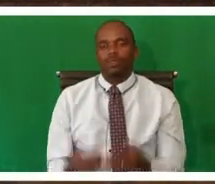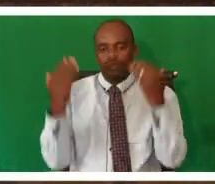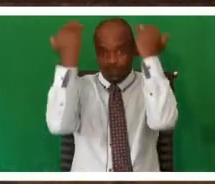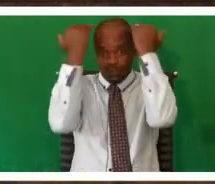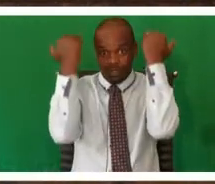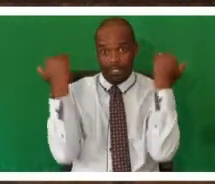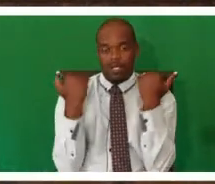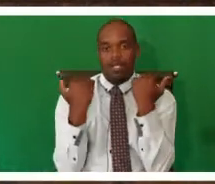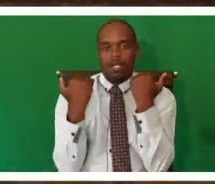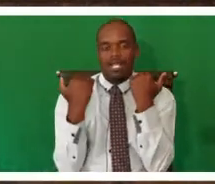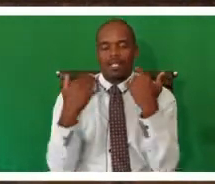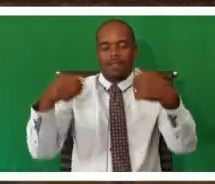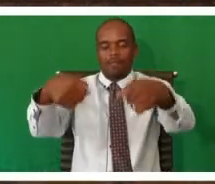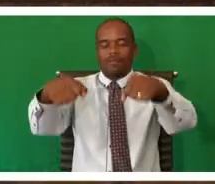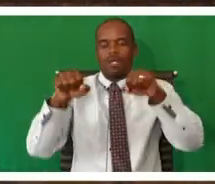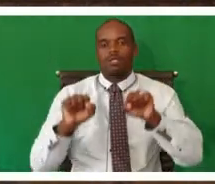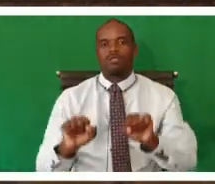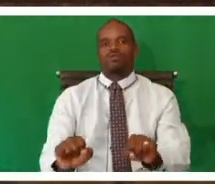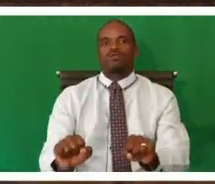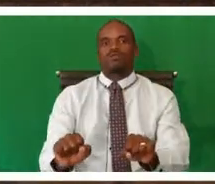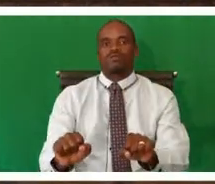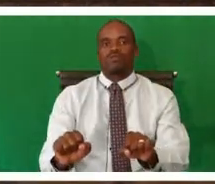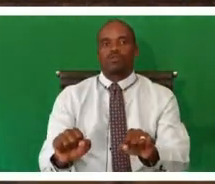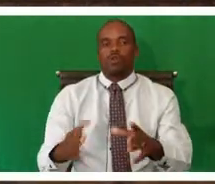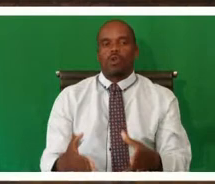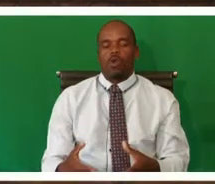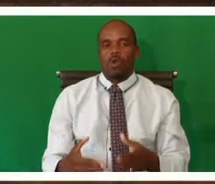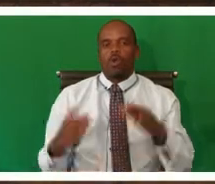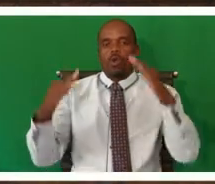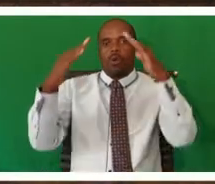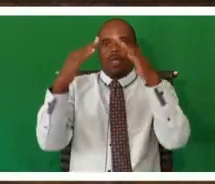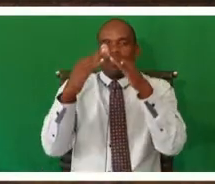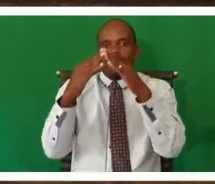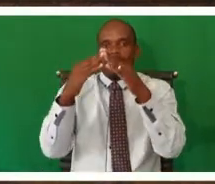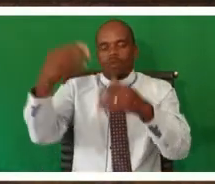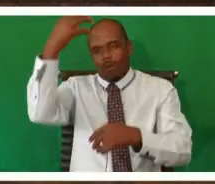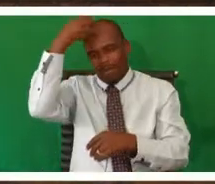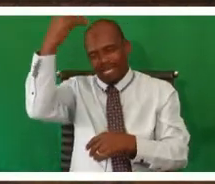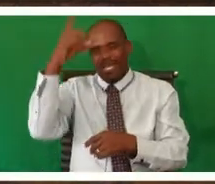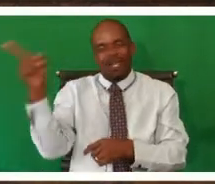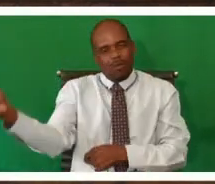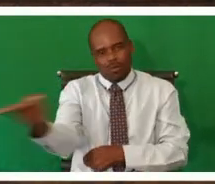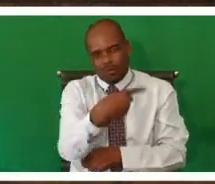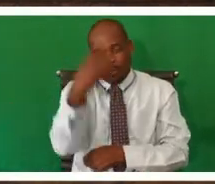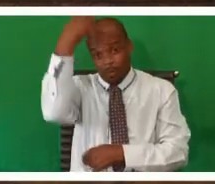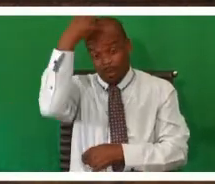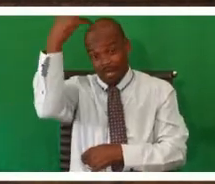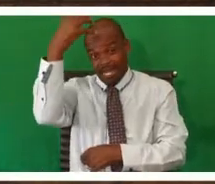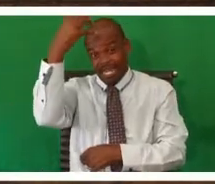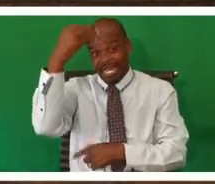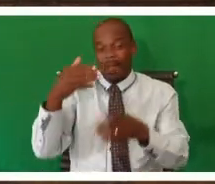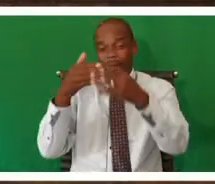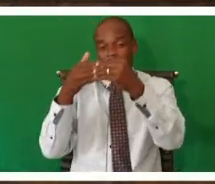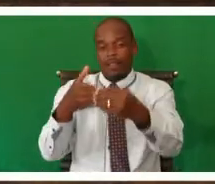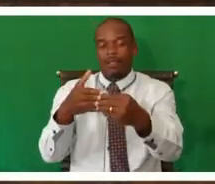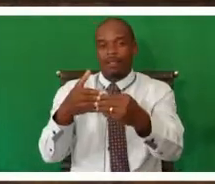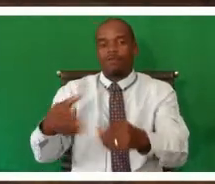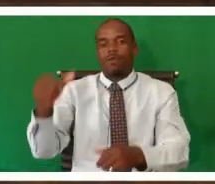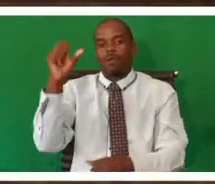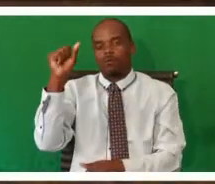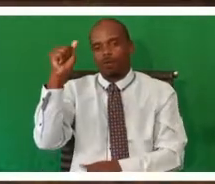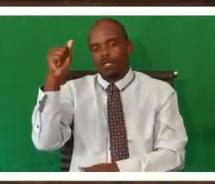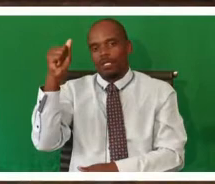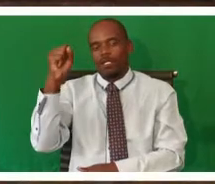Modula Stulo, Wantlu ya Marena, le Marena Kaofela, the leadership of SALGA and our